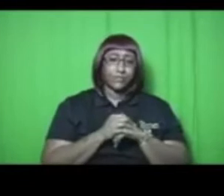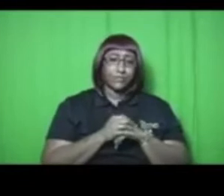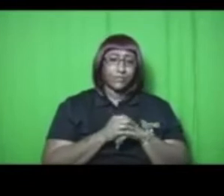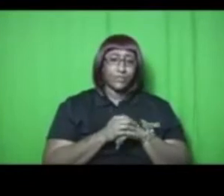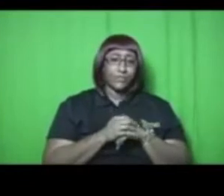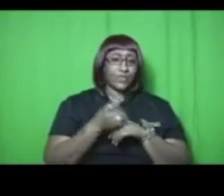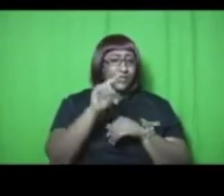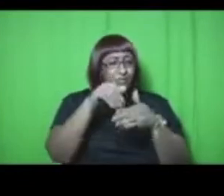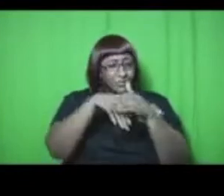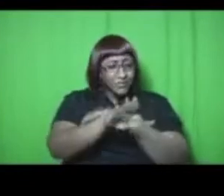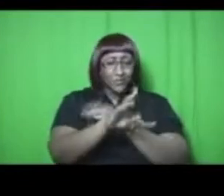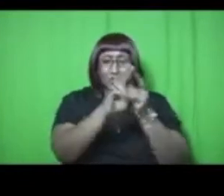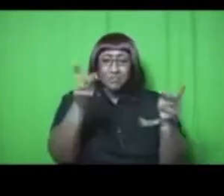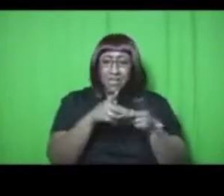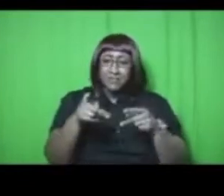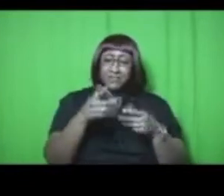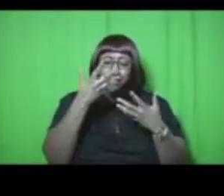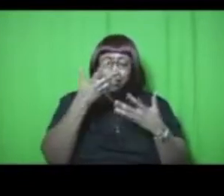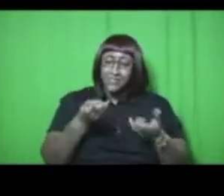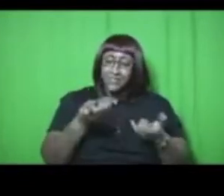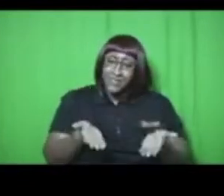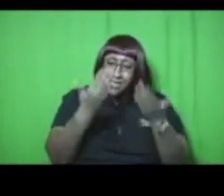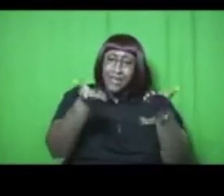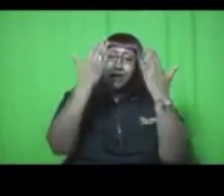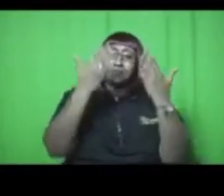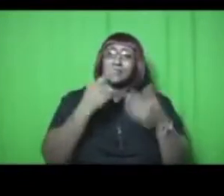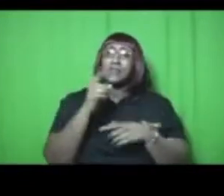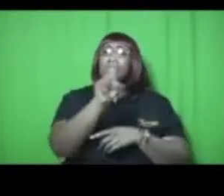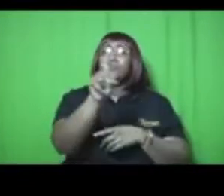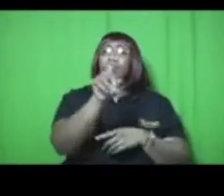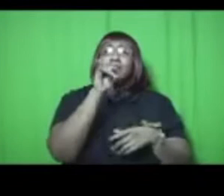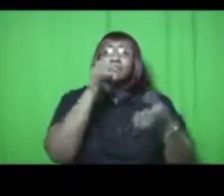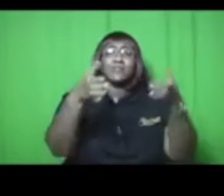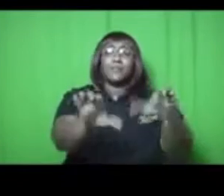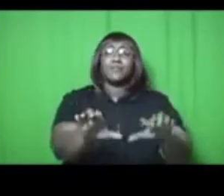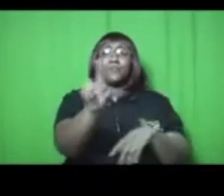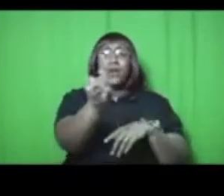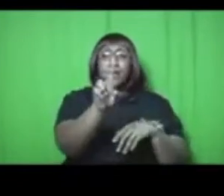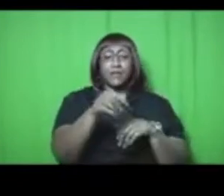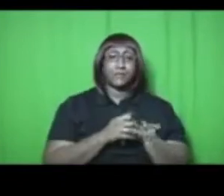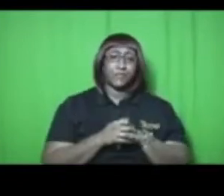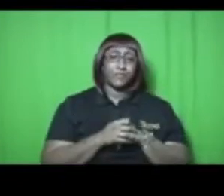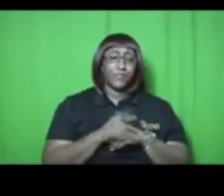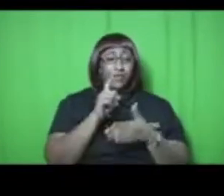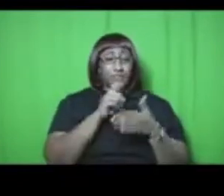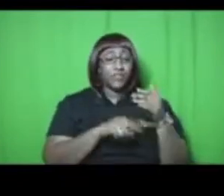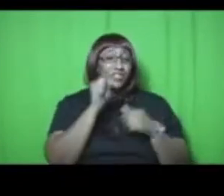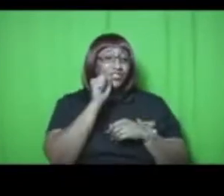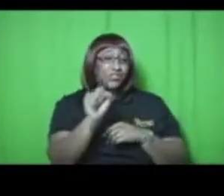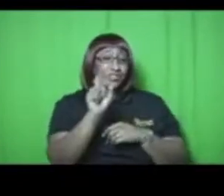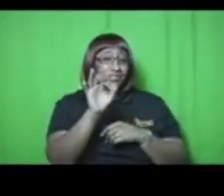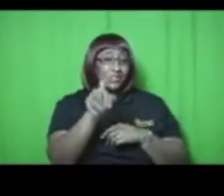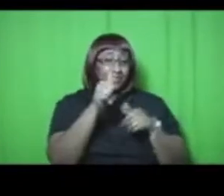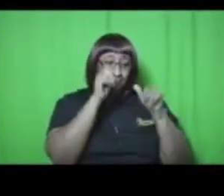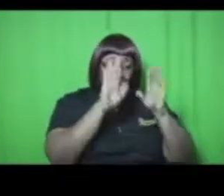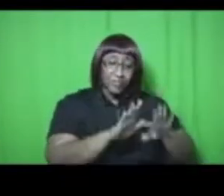And you don't go into a hole and have a pity party, you get up and say, where's the opportunity? And listen, what she did didn't just